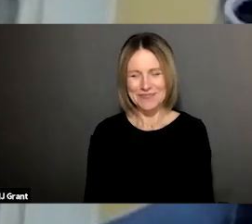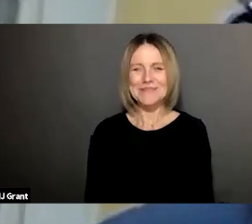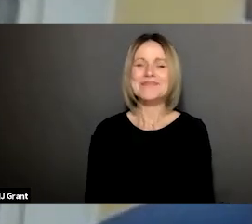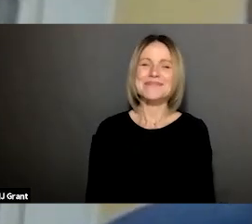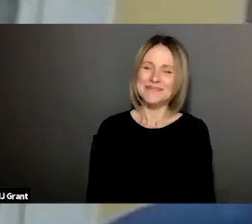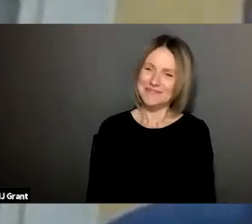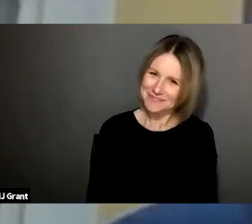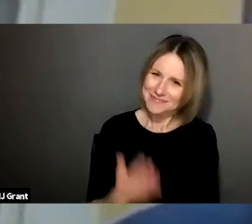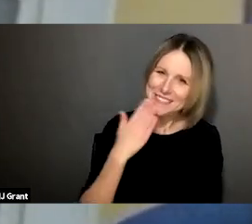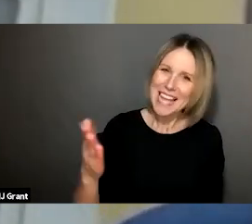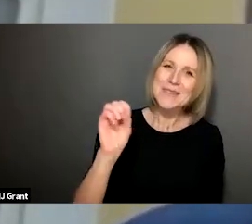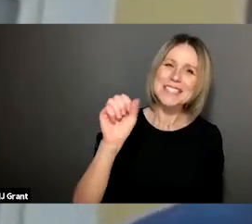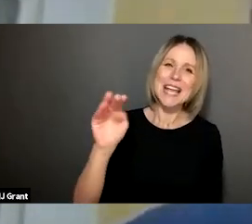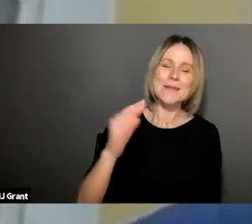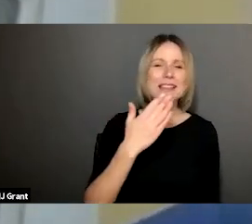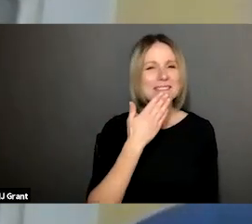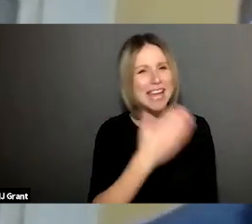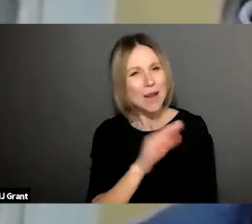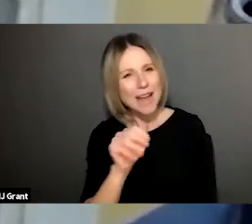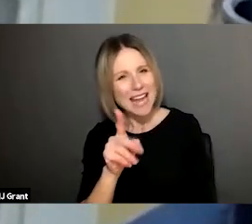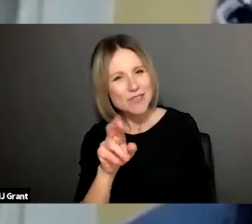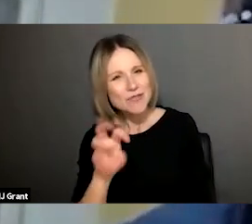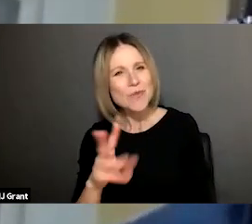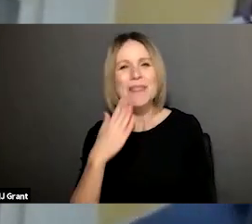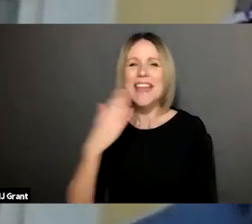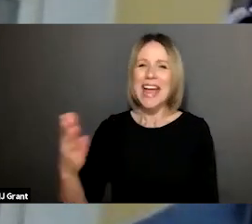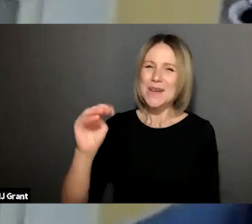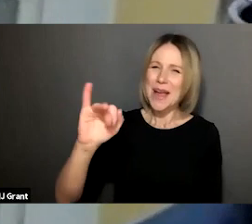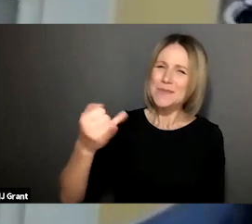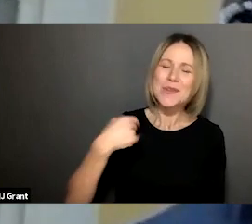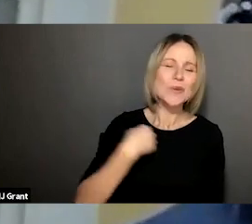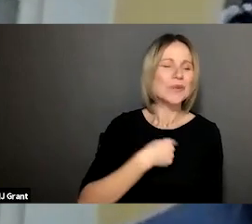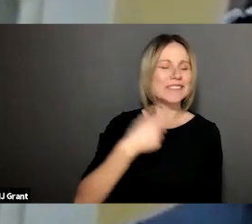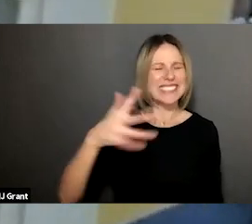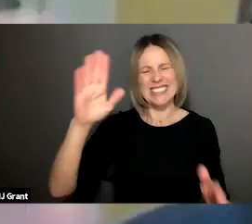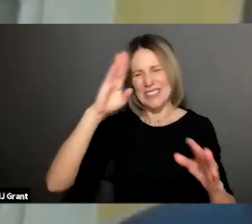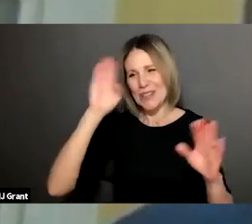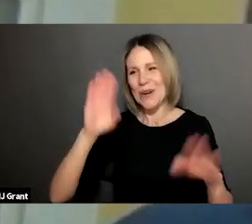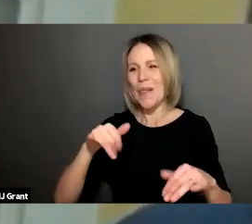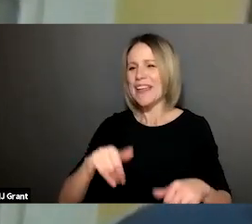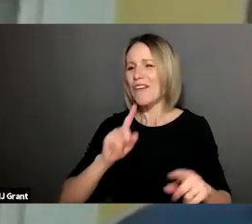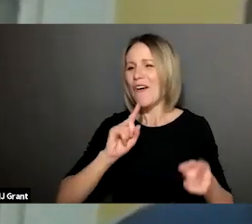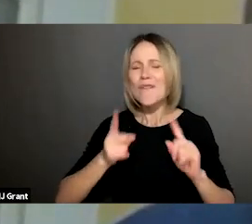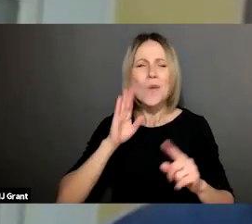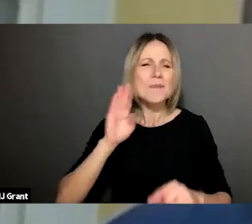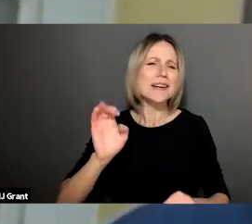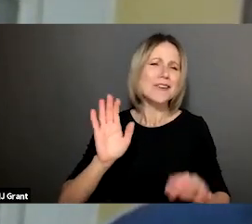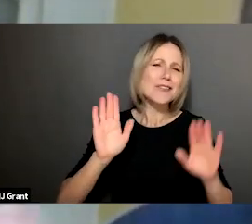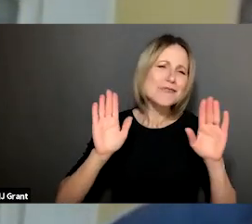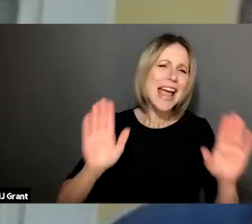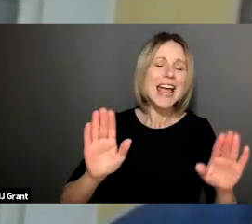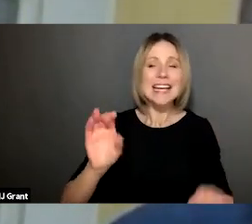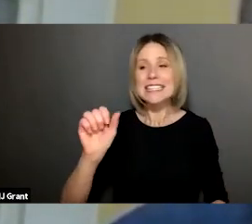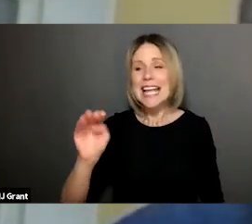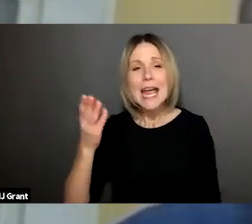Well, thank you, Sam. Thank you, Andrew. Thank you, MJ. We knew it was going to be a great conversation, Sam. We hope we can book